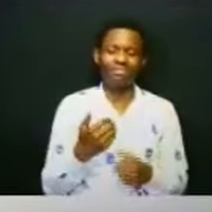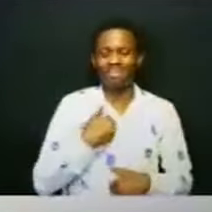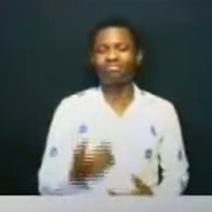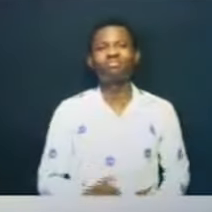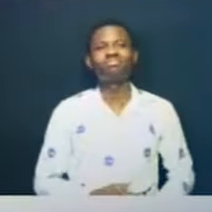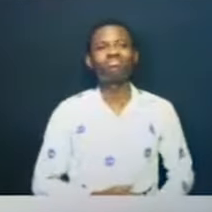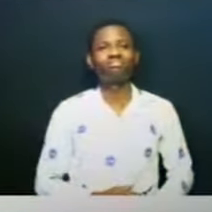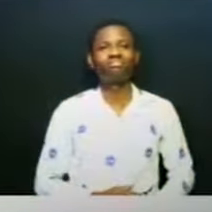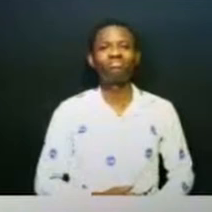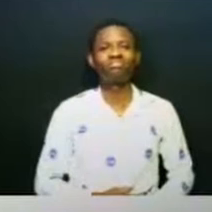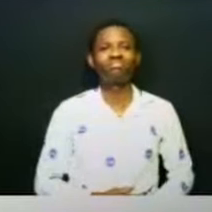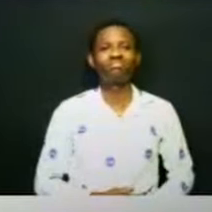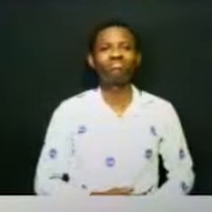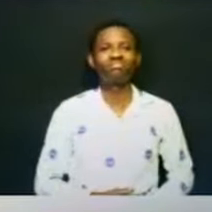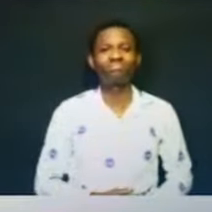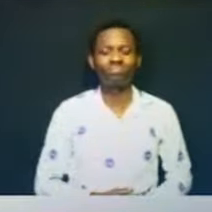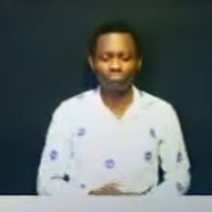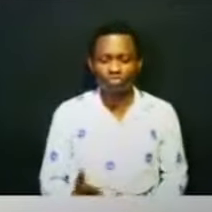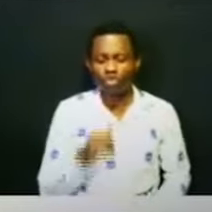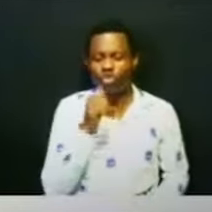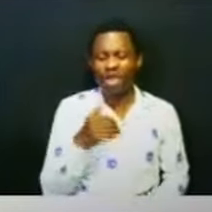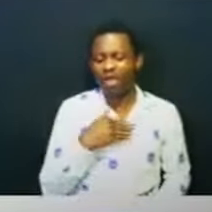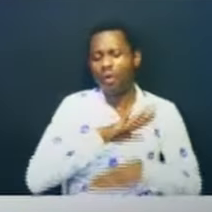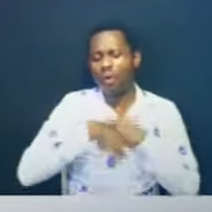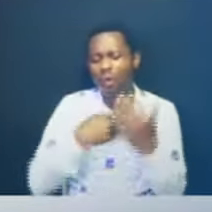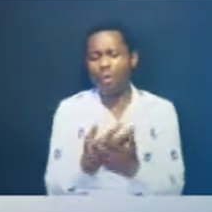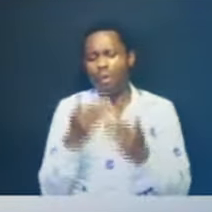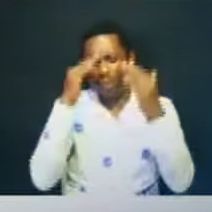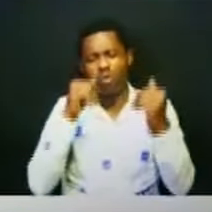you don't have all your expectations coming through.